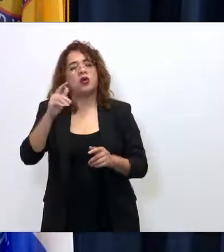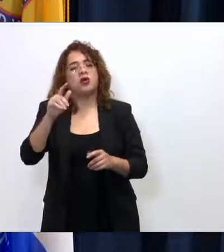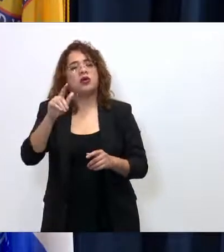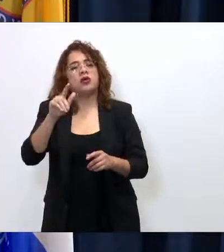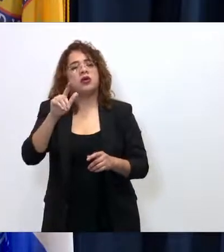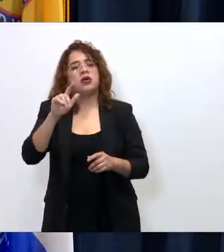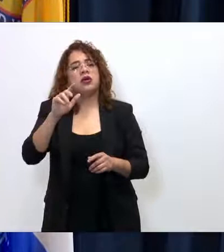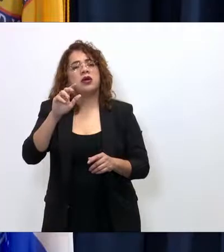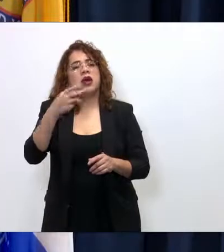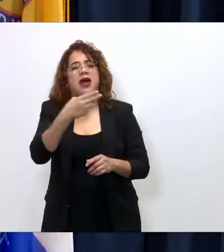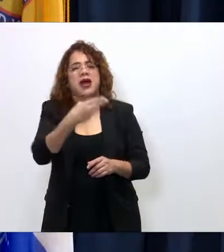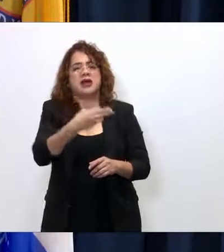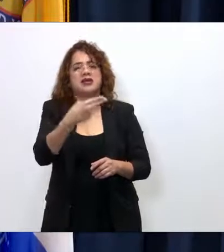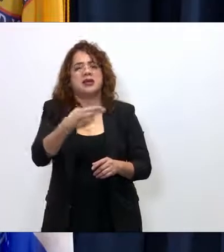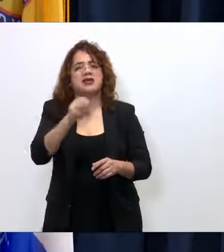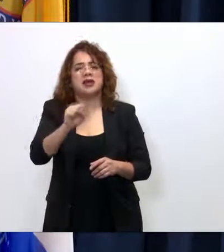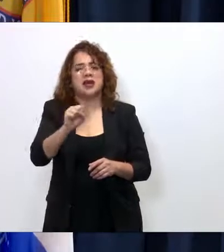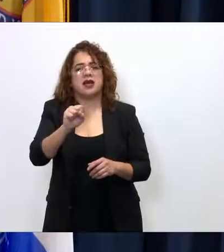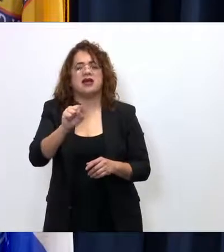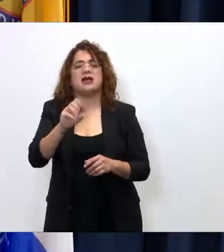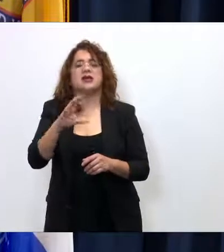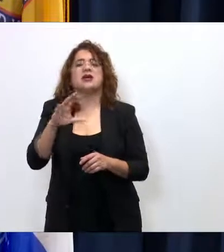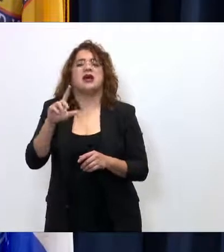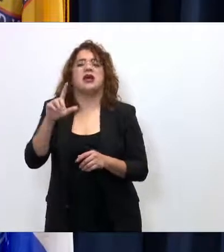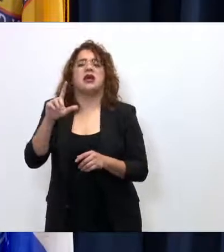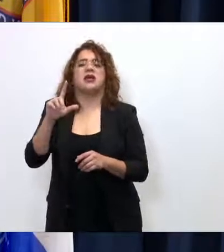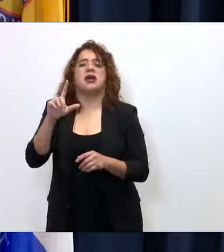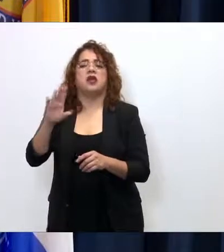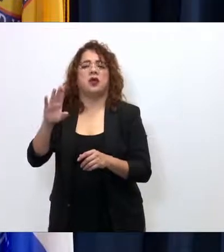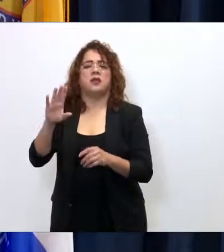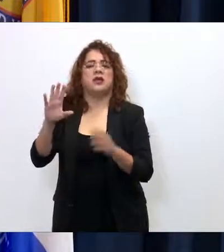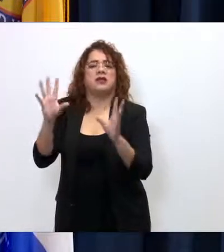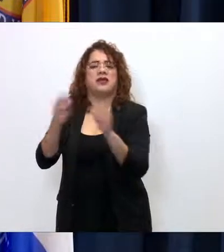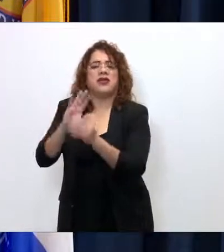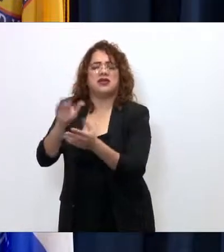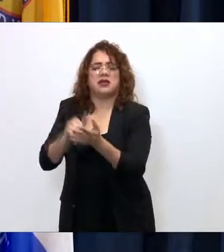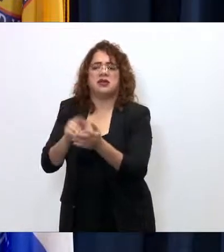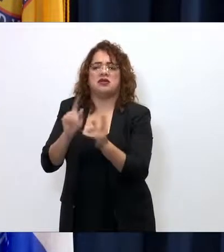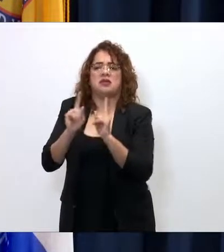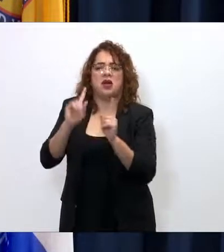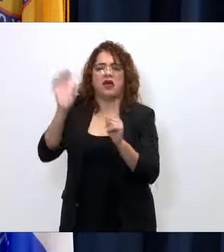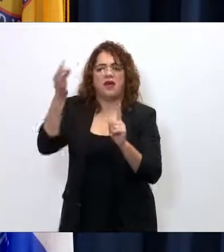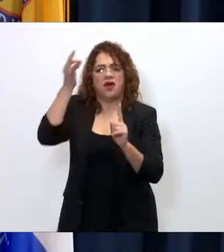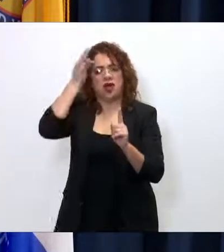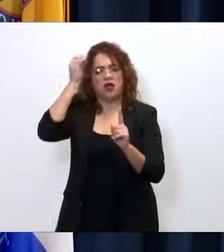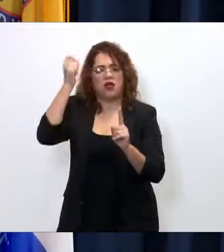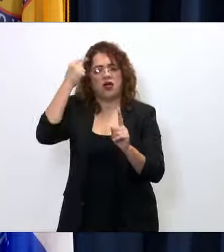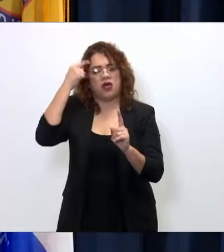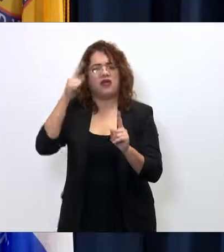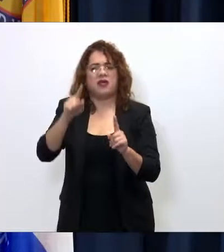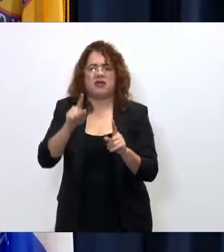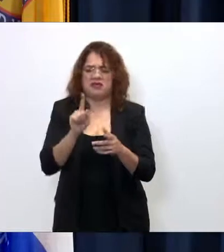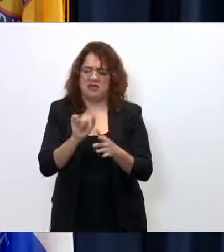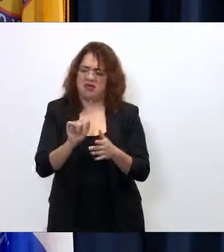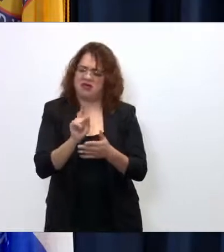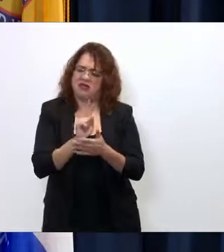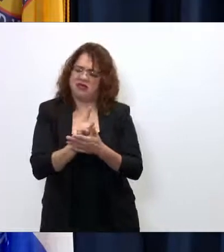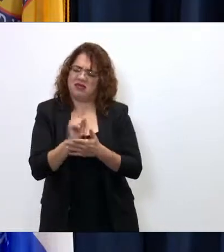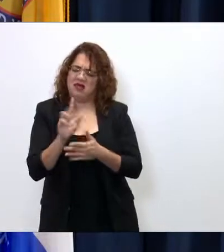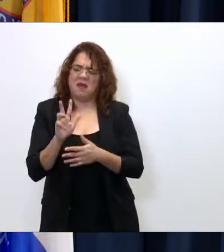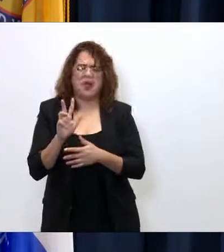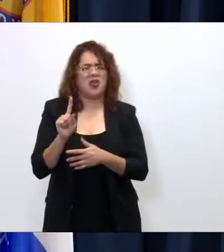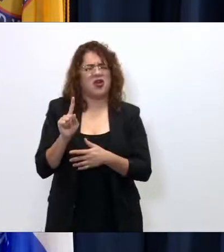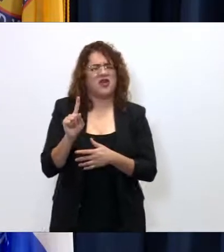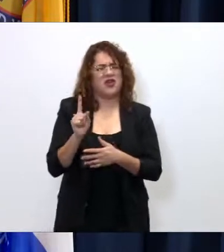and the HHS, the conversations with the federal government by at least maybe mid last week on the